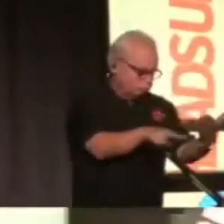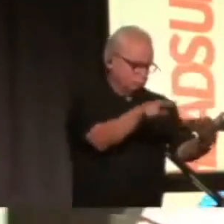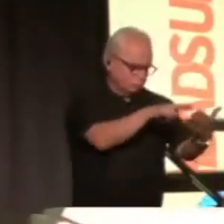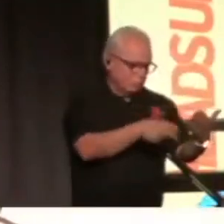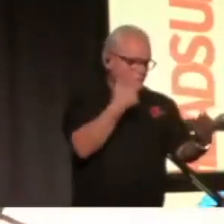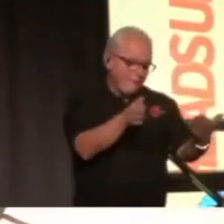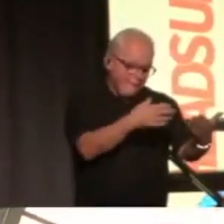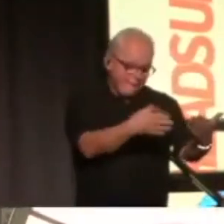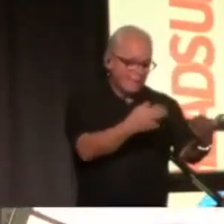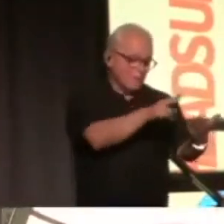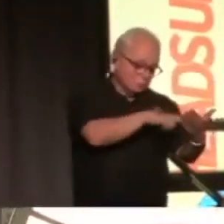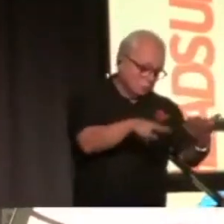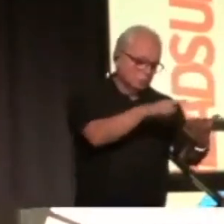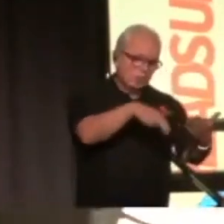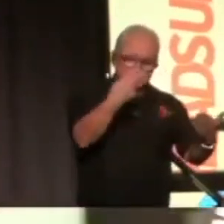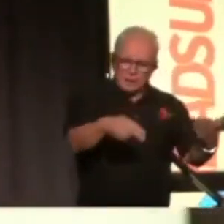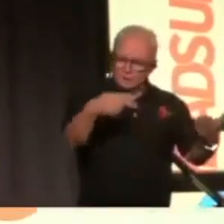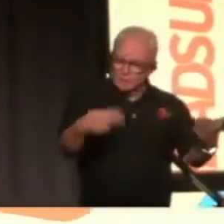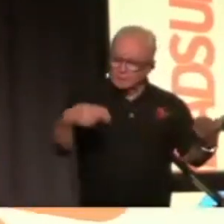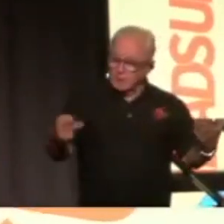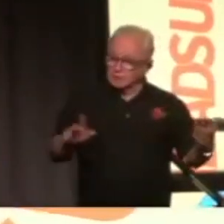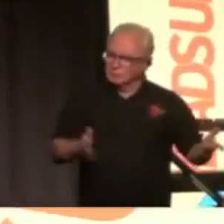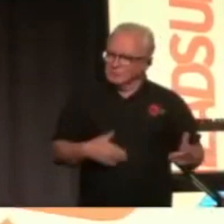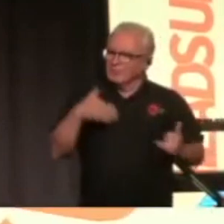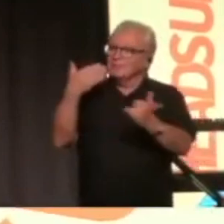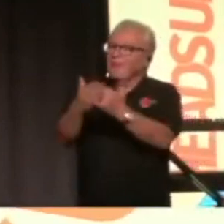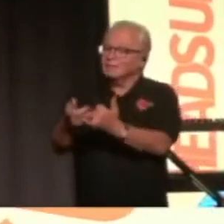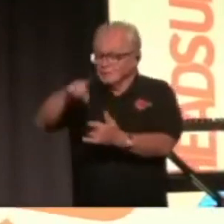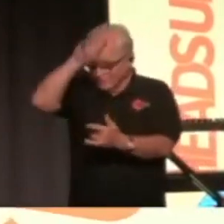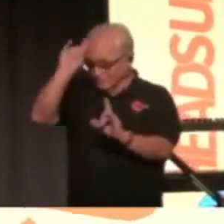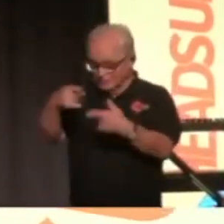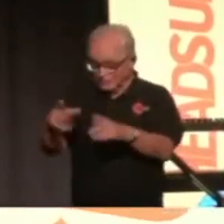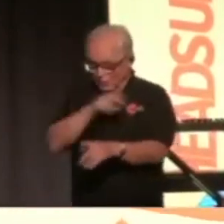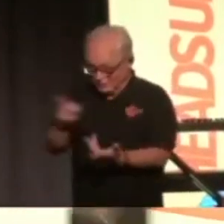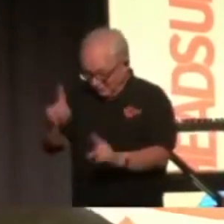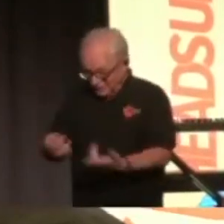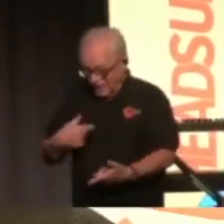dozens of times, because I know him. And so you're left, the devil has no place to go because you know.